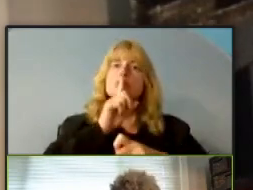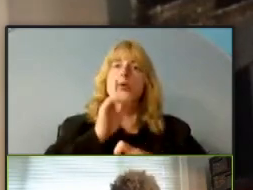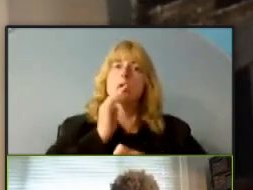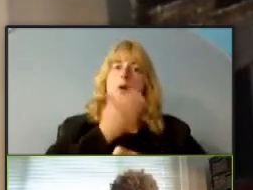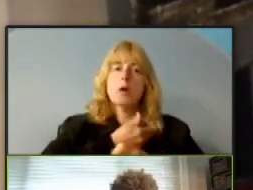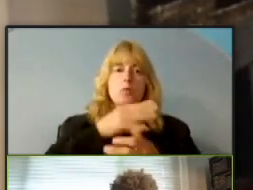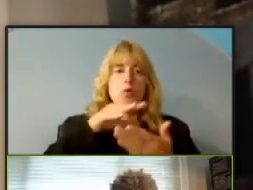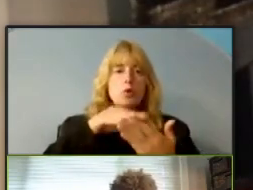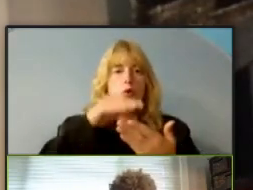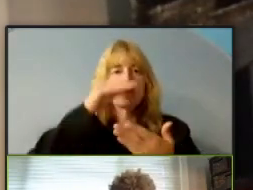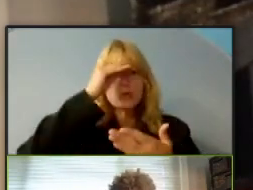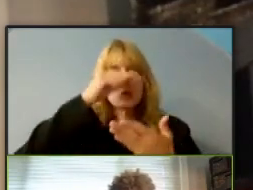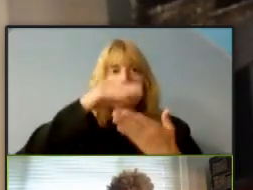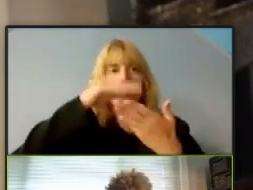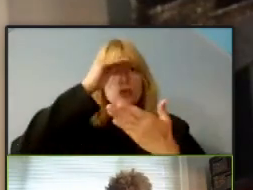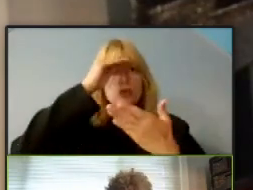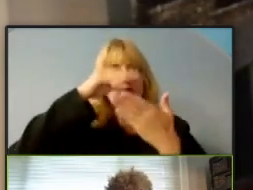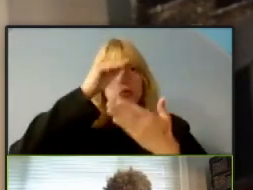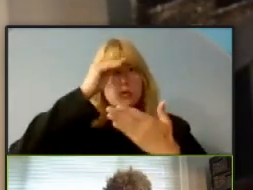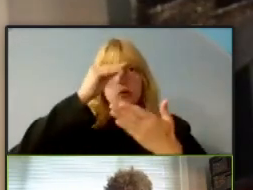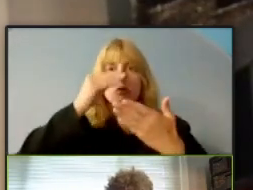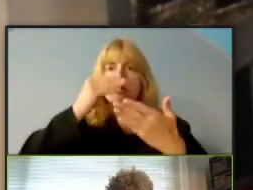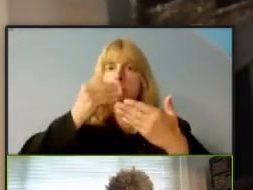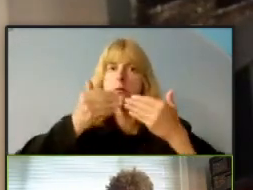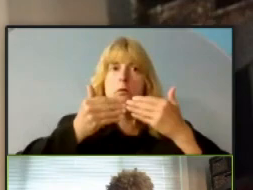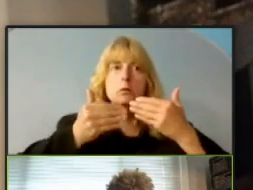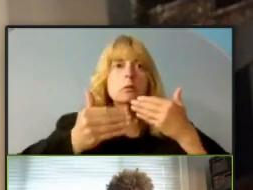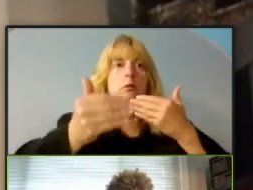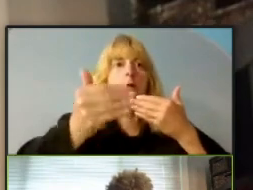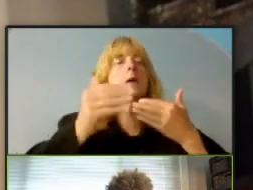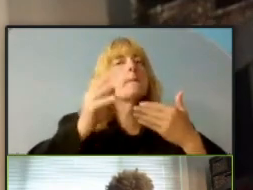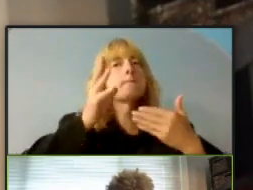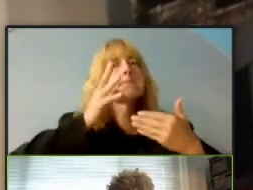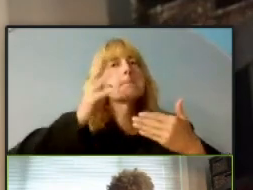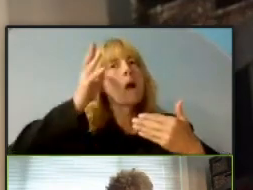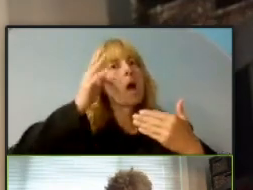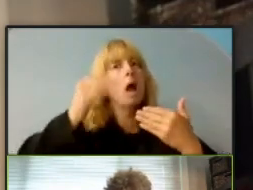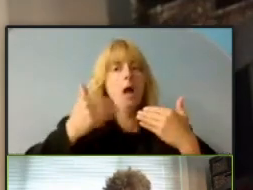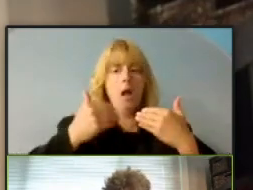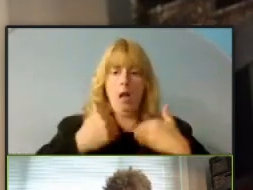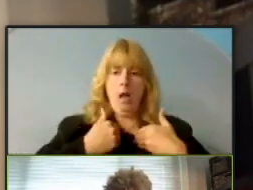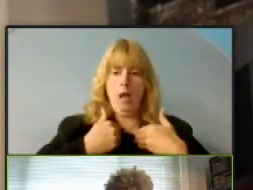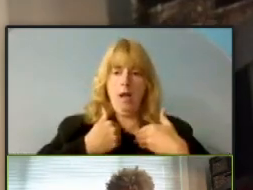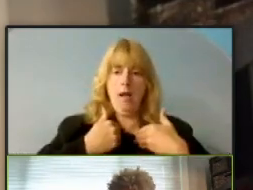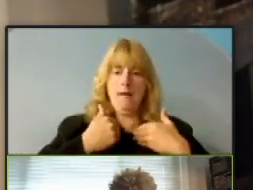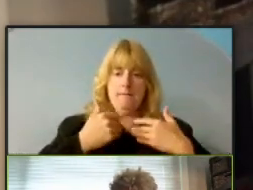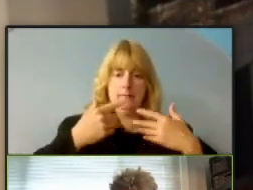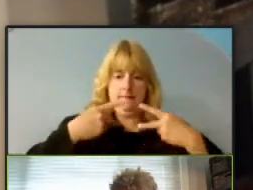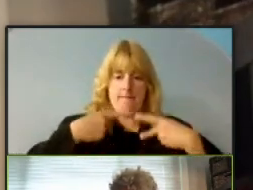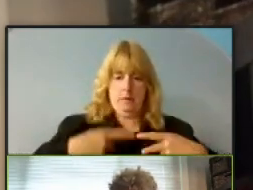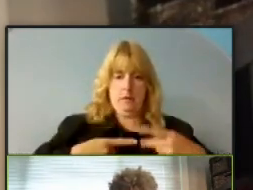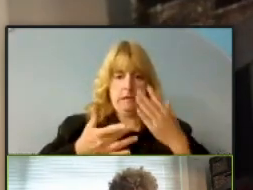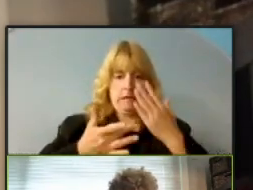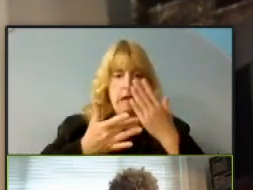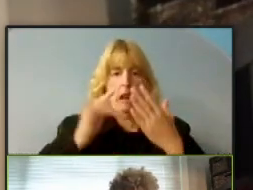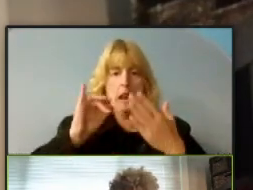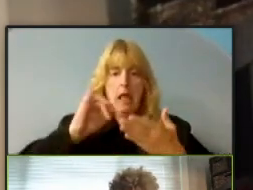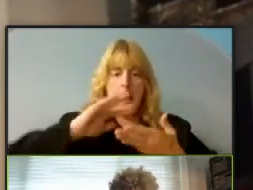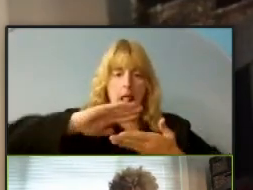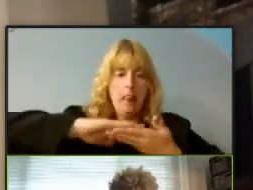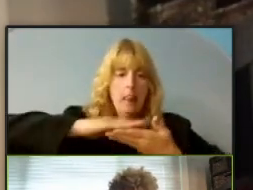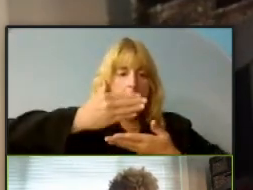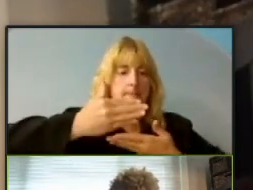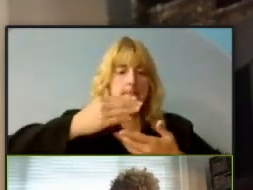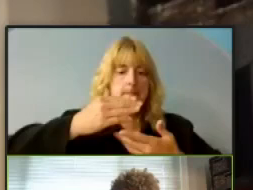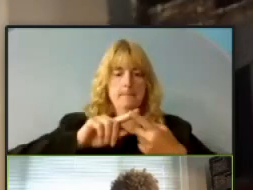model, parents are armed with not only the physical technology, as in laptops and